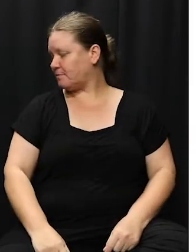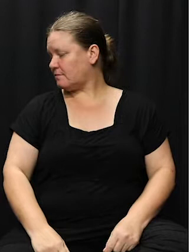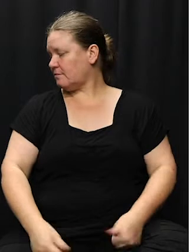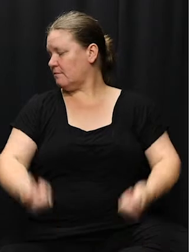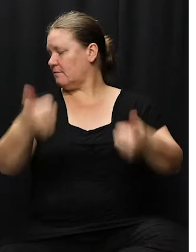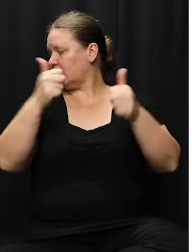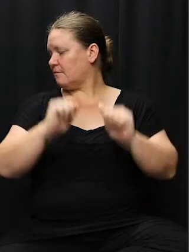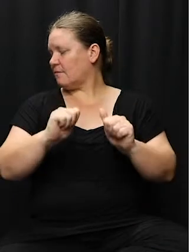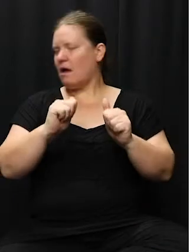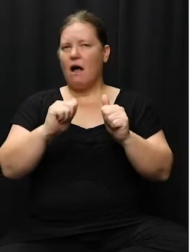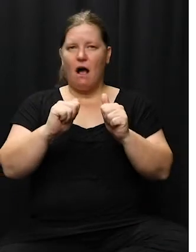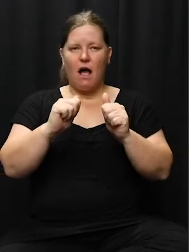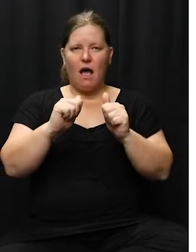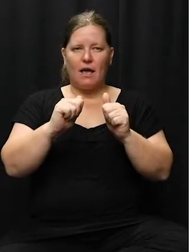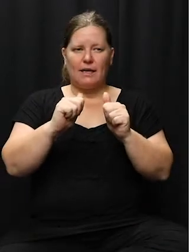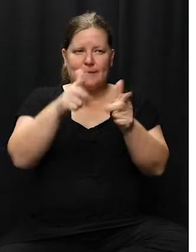scoring is much easier.